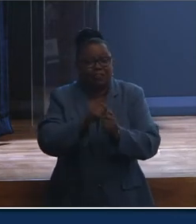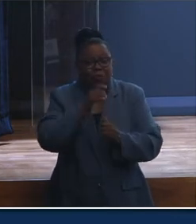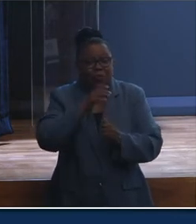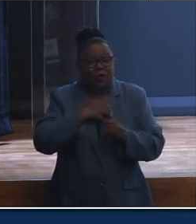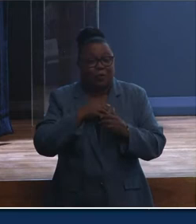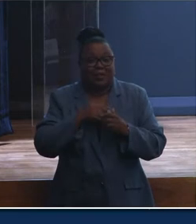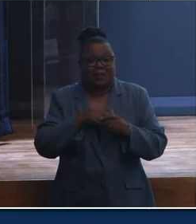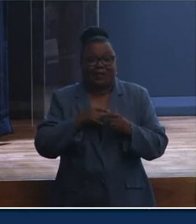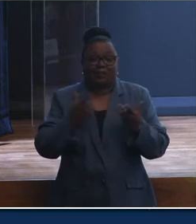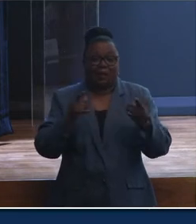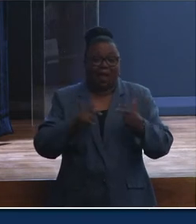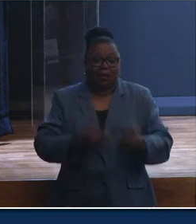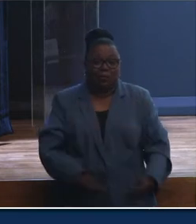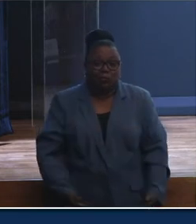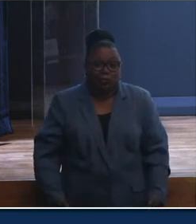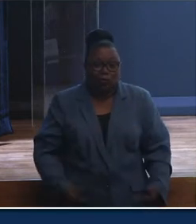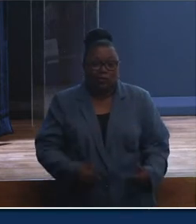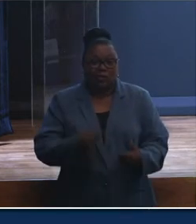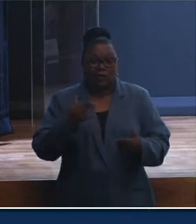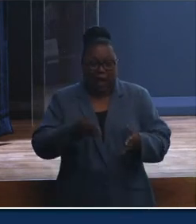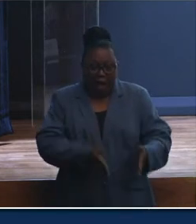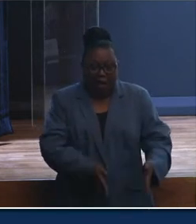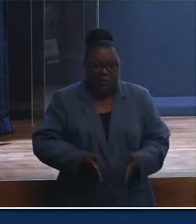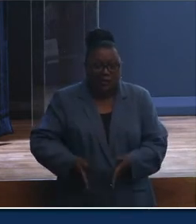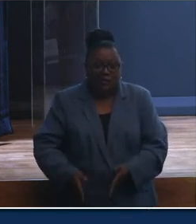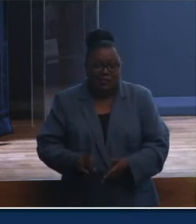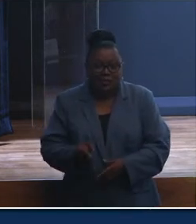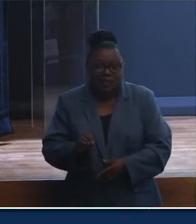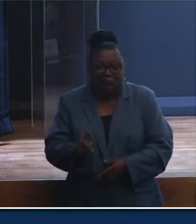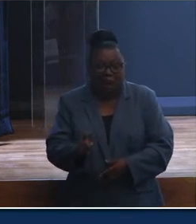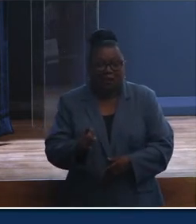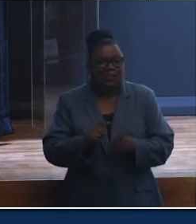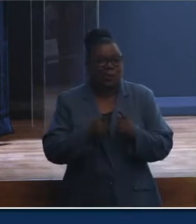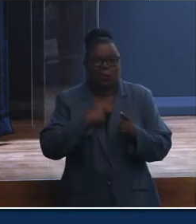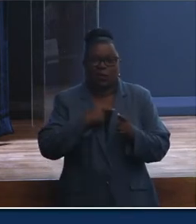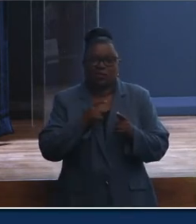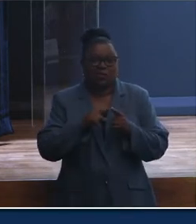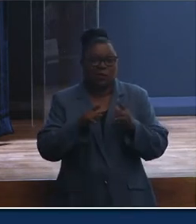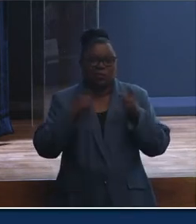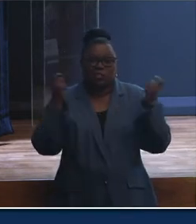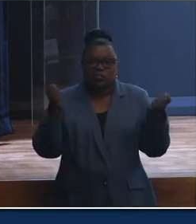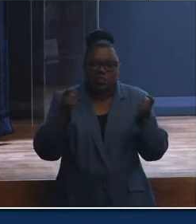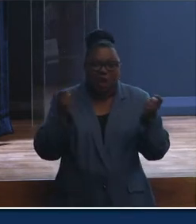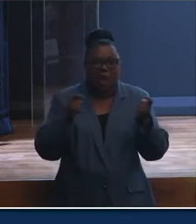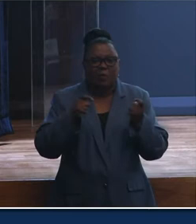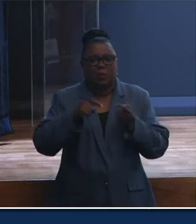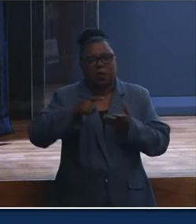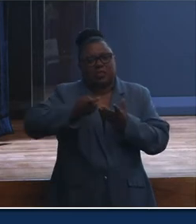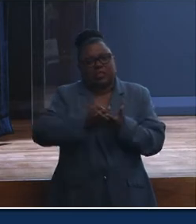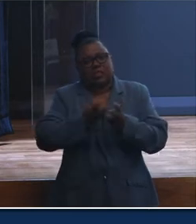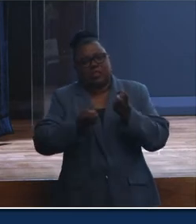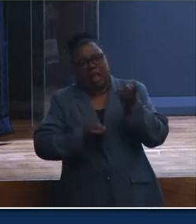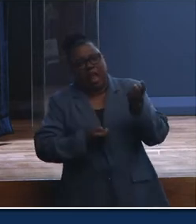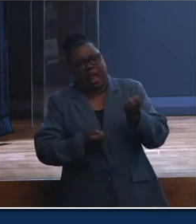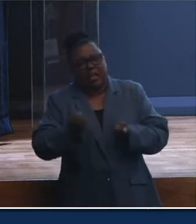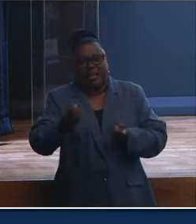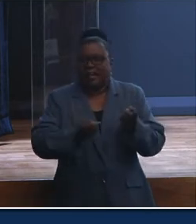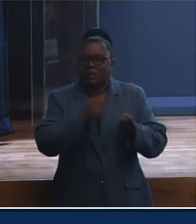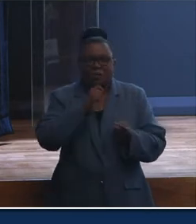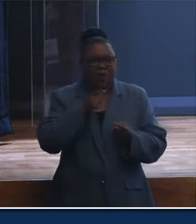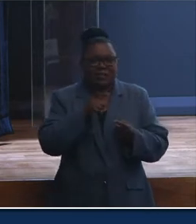in baggy shorts and high socks, and you know, this wasn't pixies in gymnastics or figure skating,